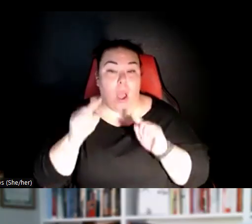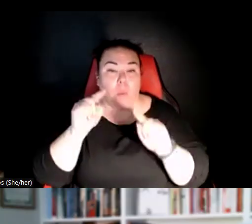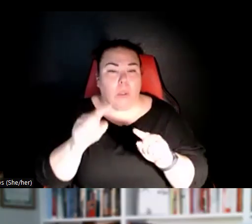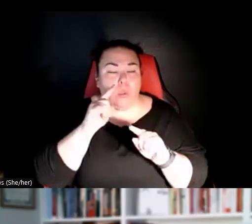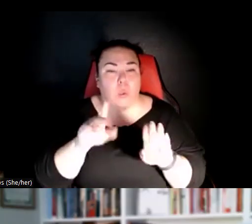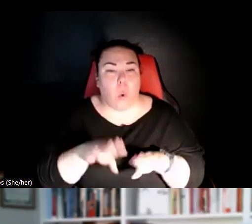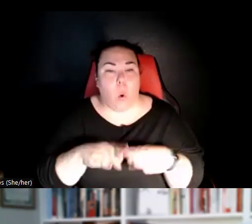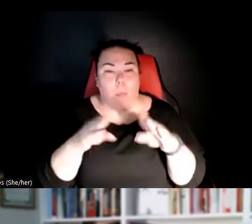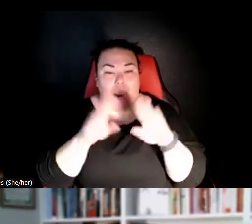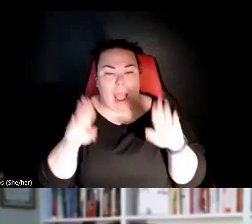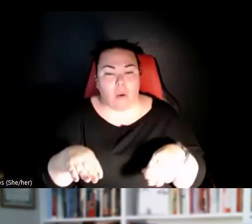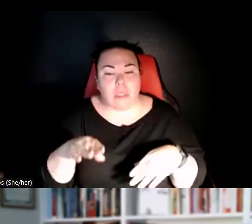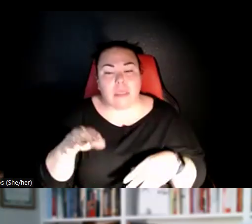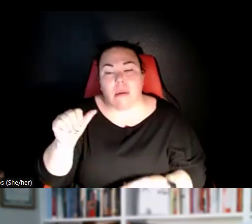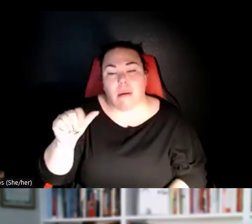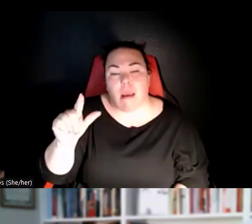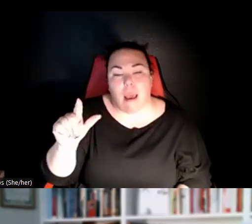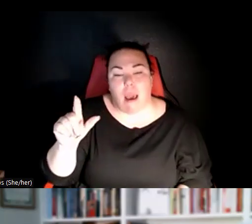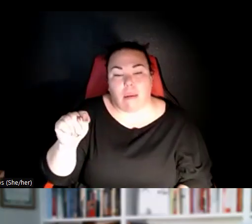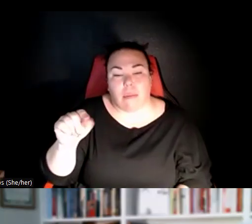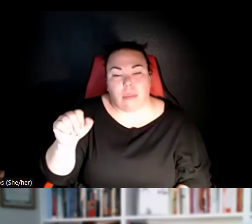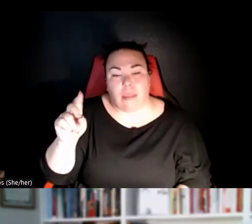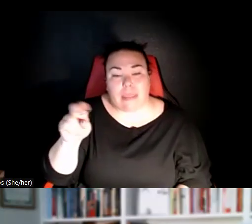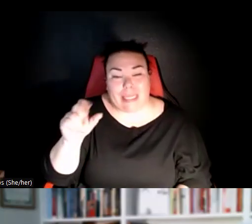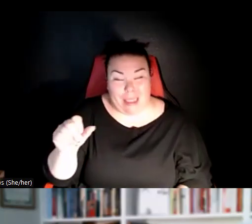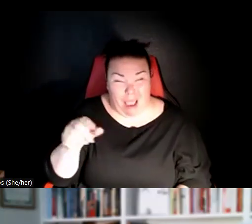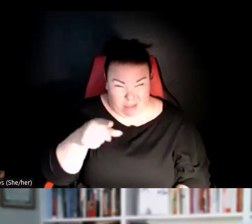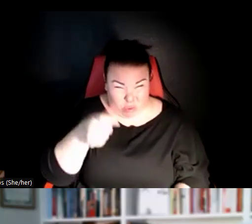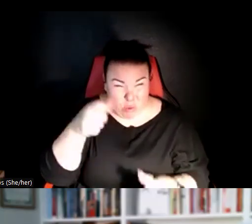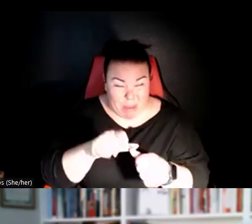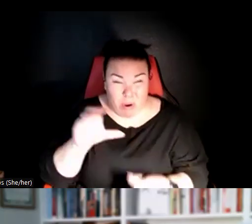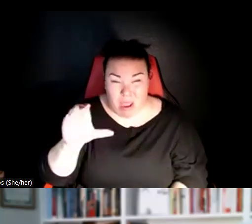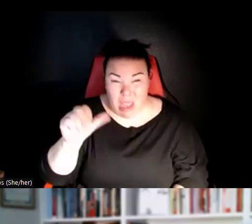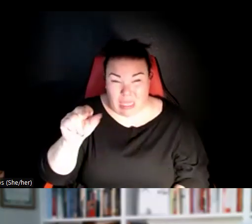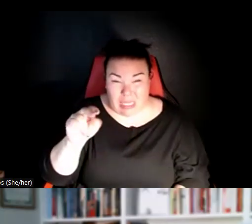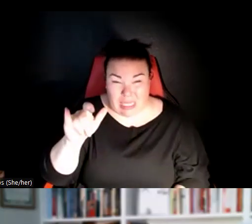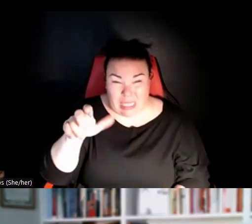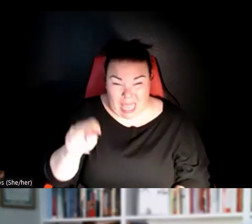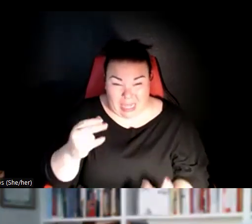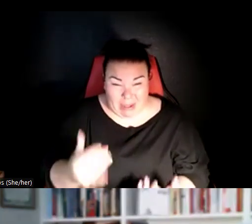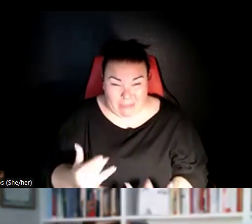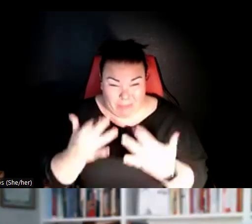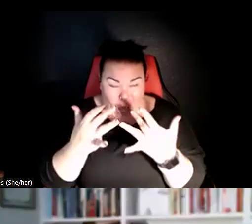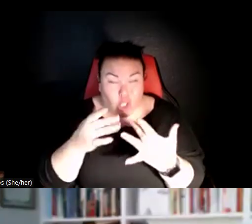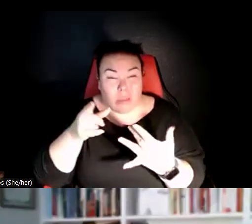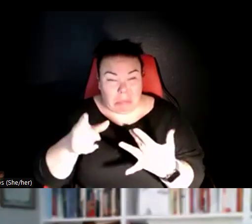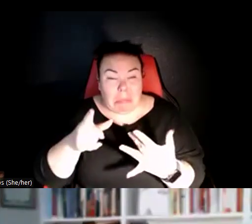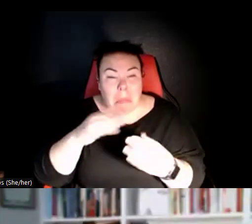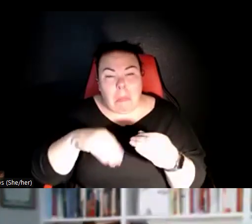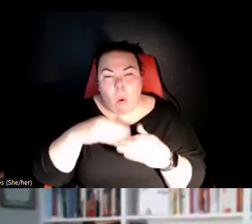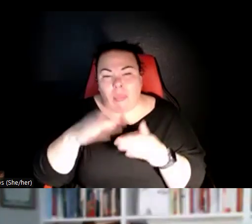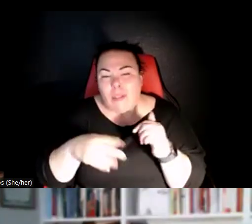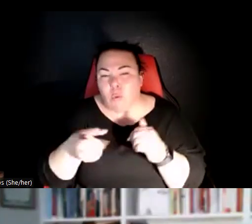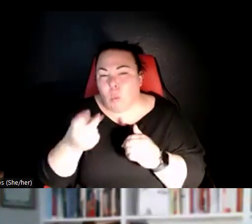the Canyon Fire hit over 12,000 structures in that